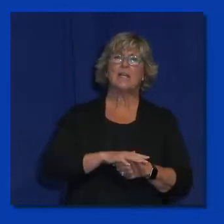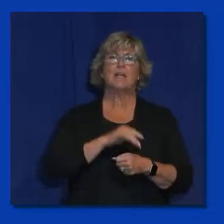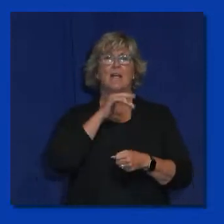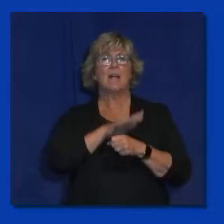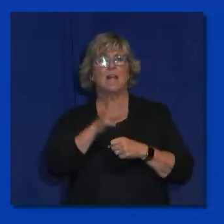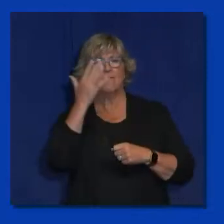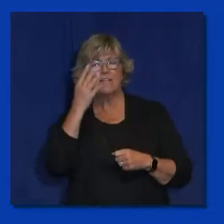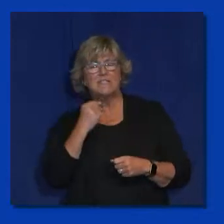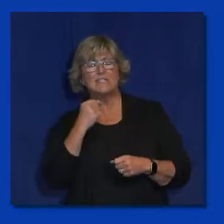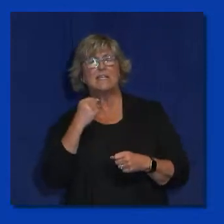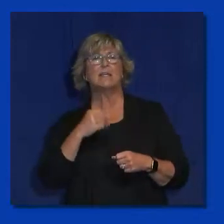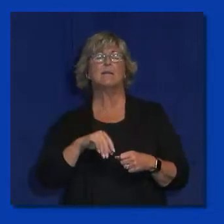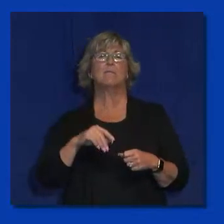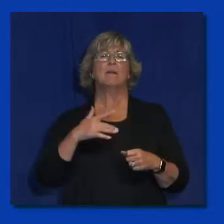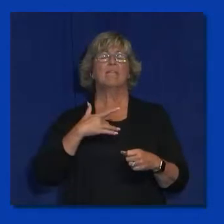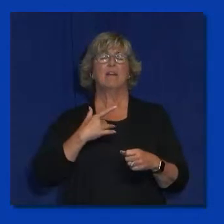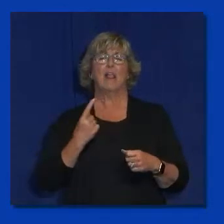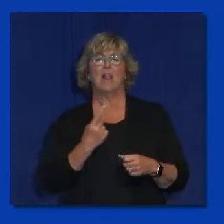lonely, suicidation,